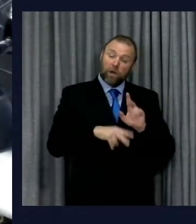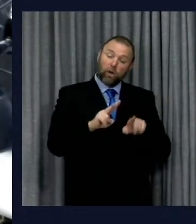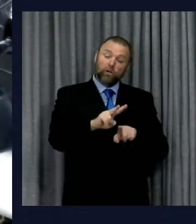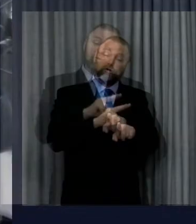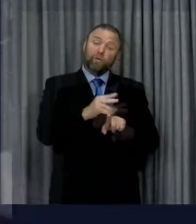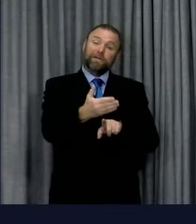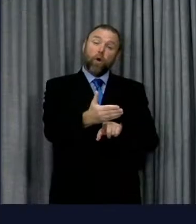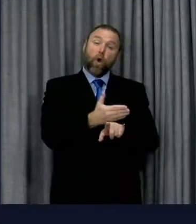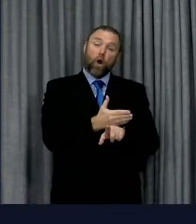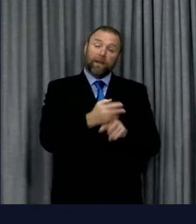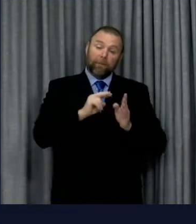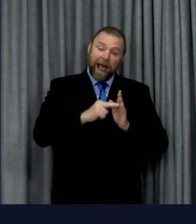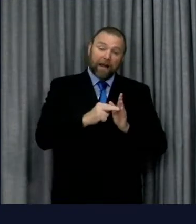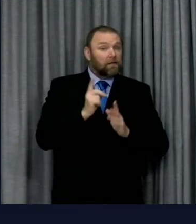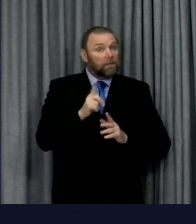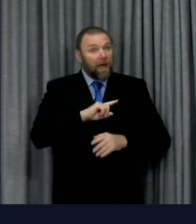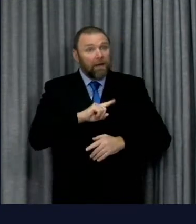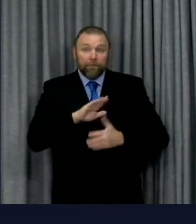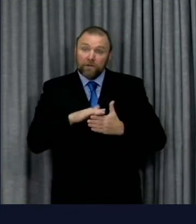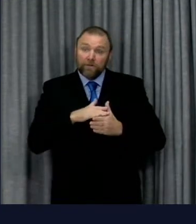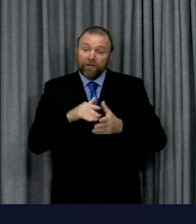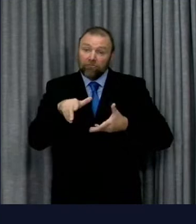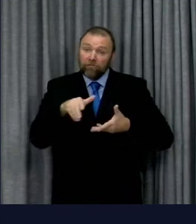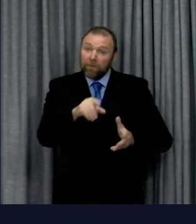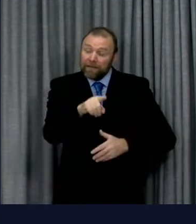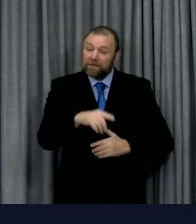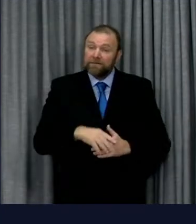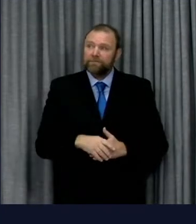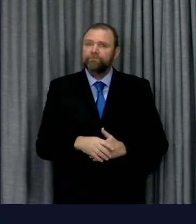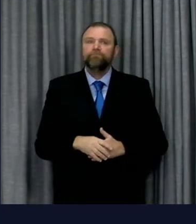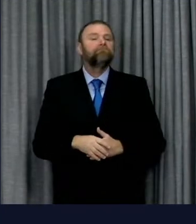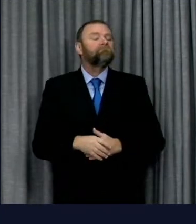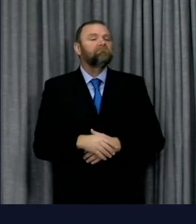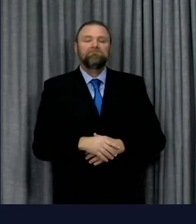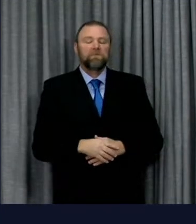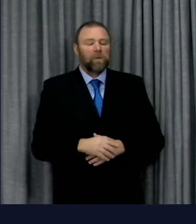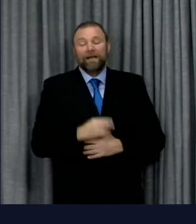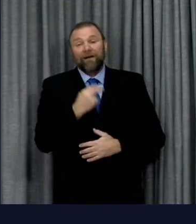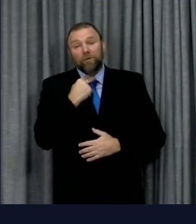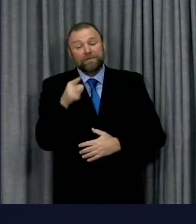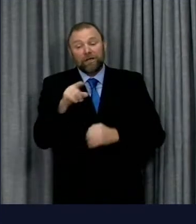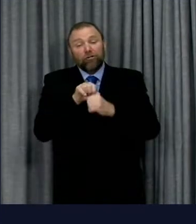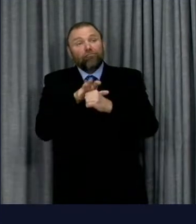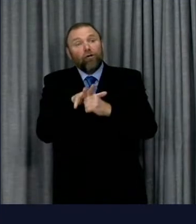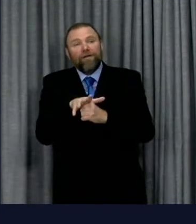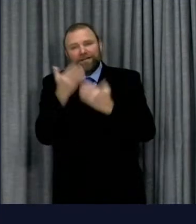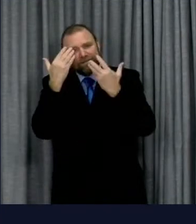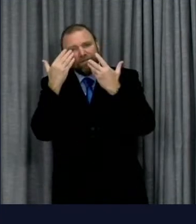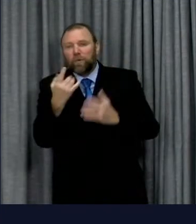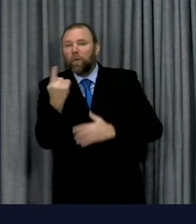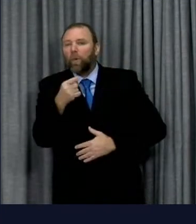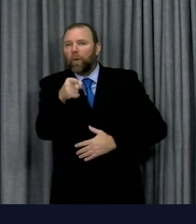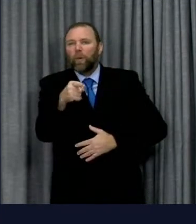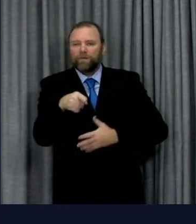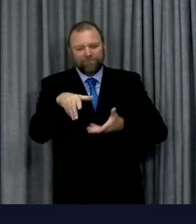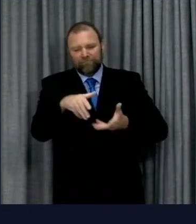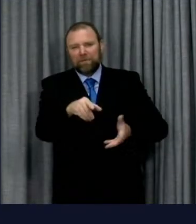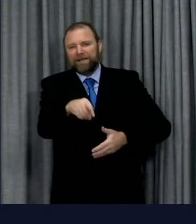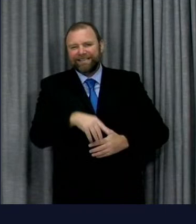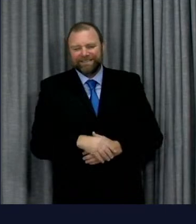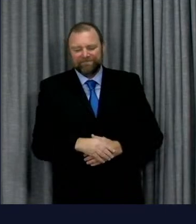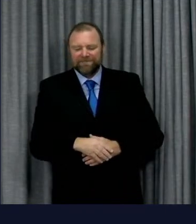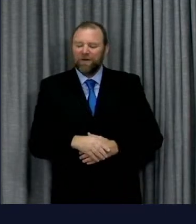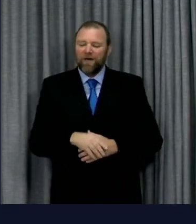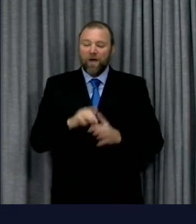Nations? No. Unfortunately, coronavirus has never heard of the Six Nations, and the Omicron